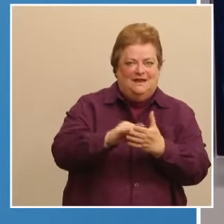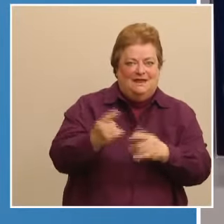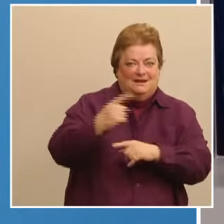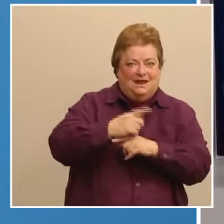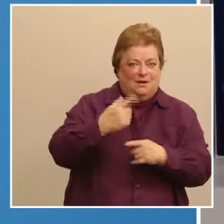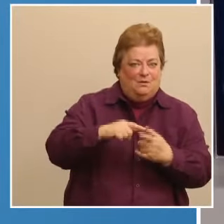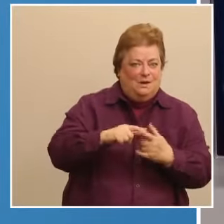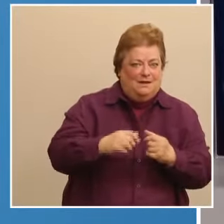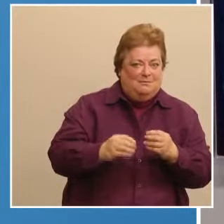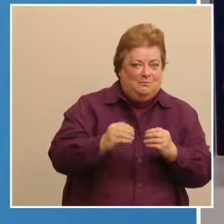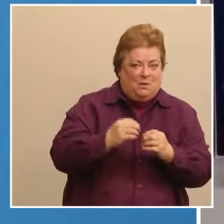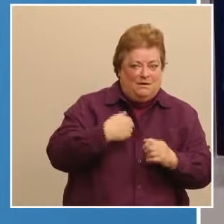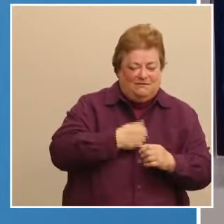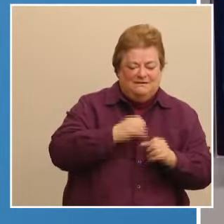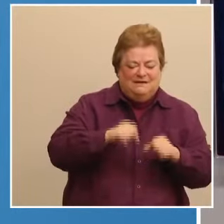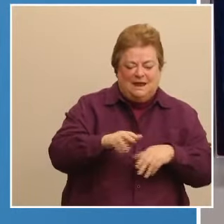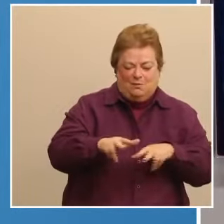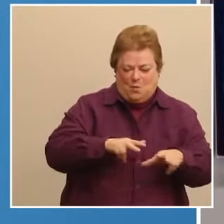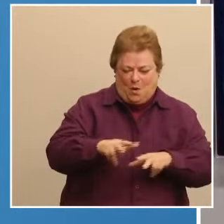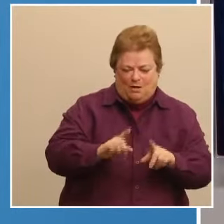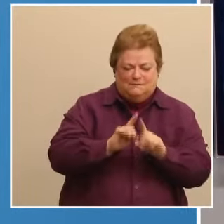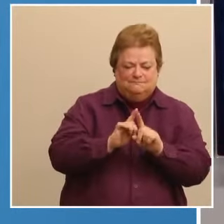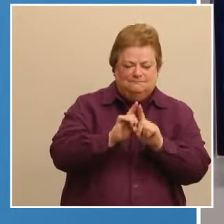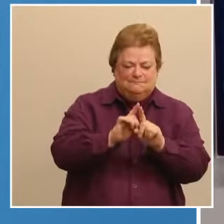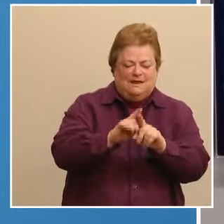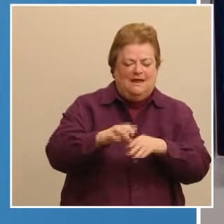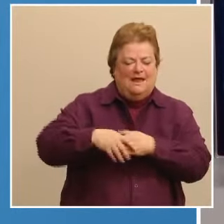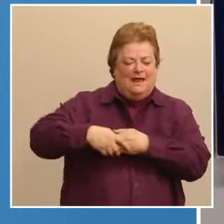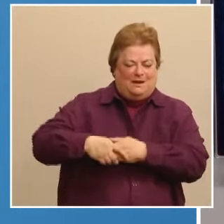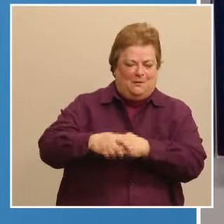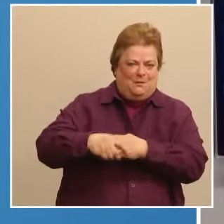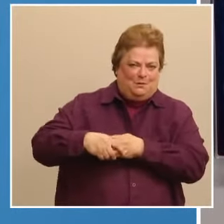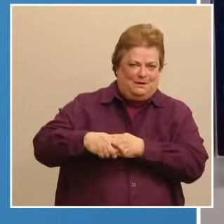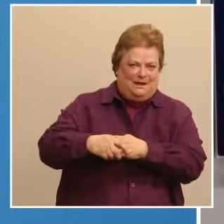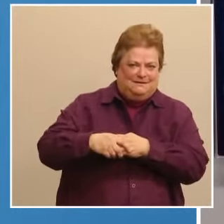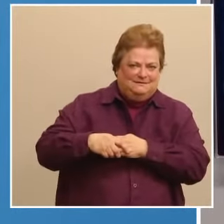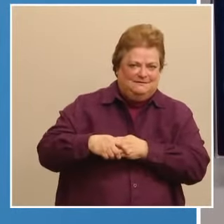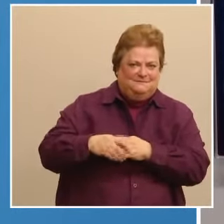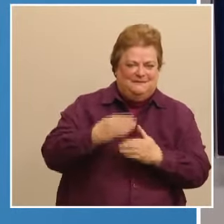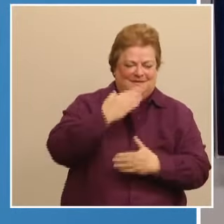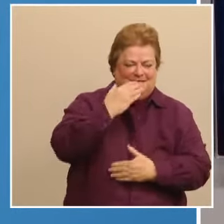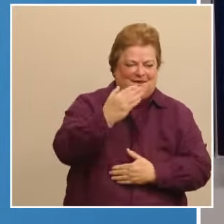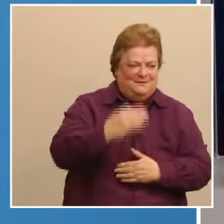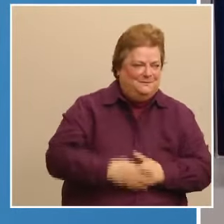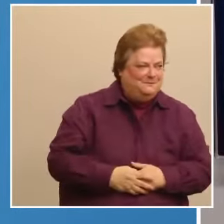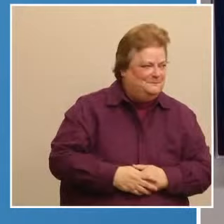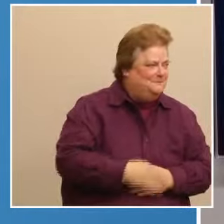will once again be able to walk side by side and hold each other's hands. Thank you.